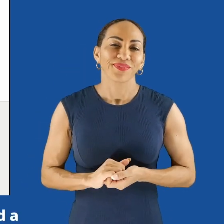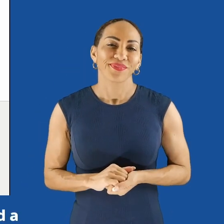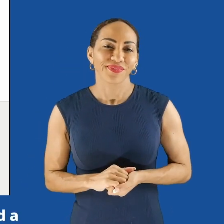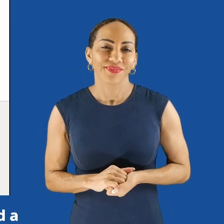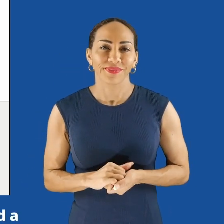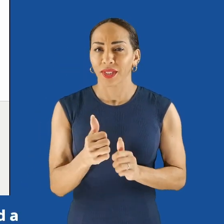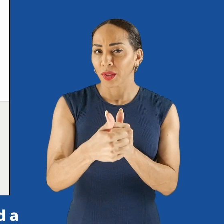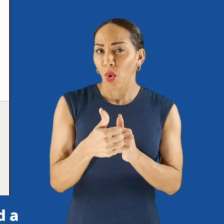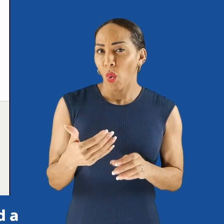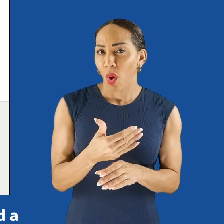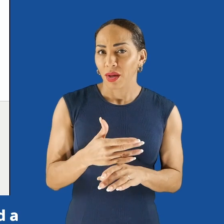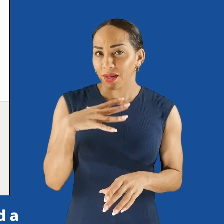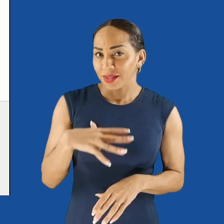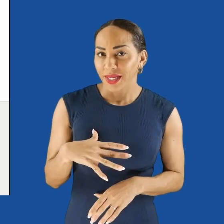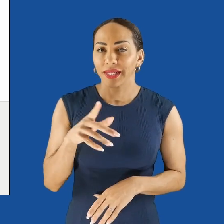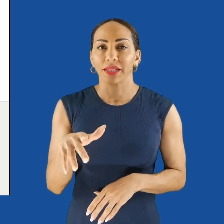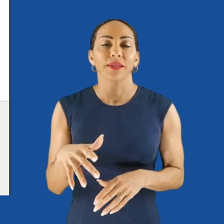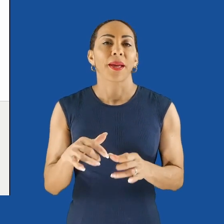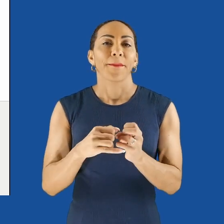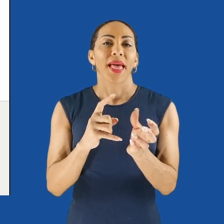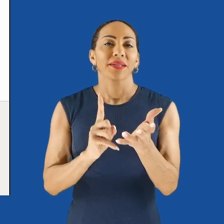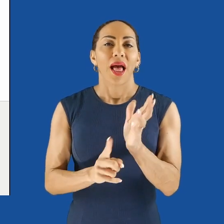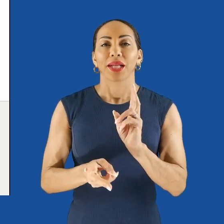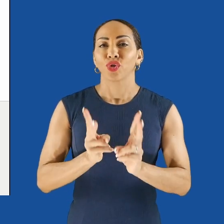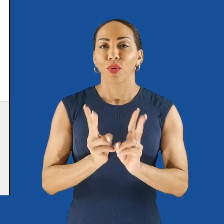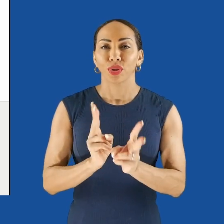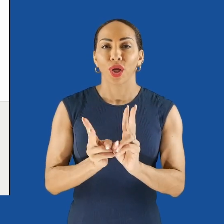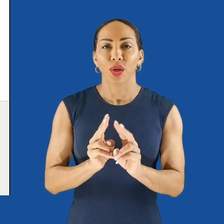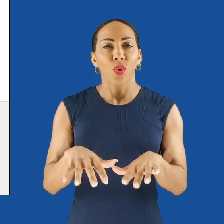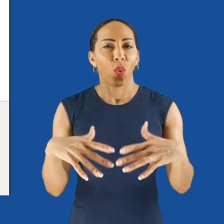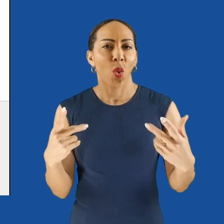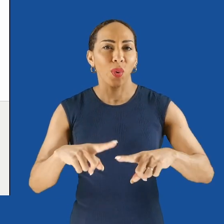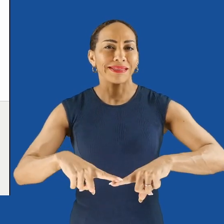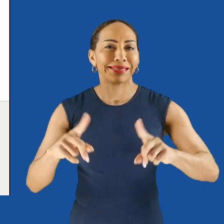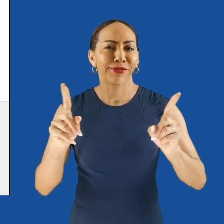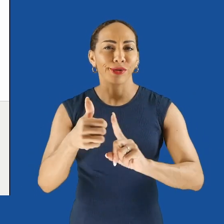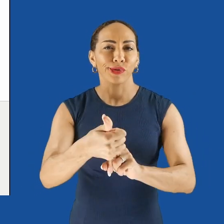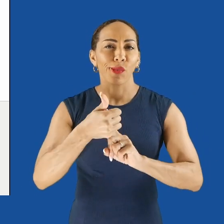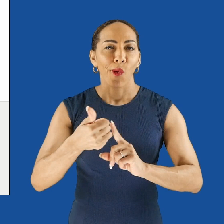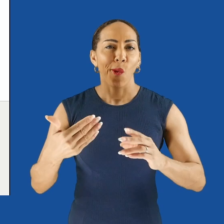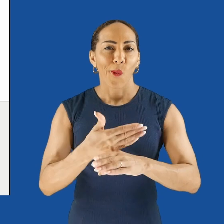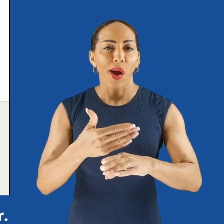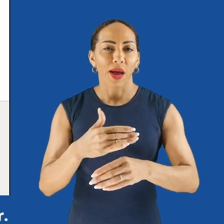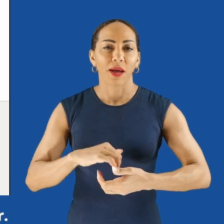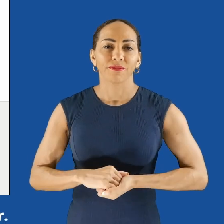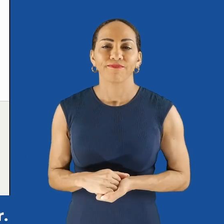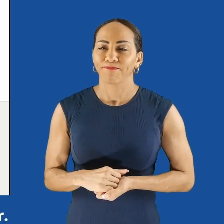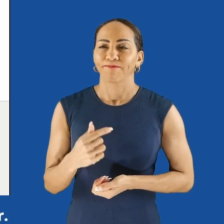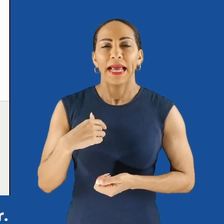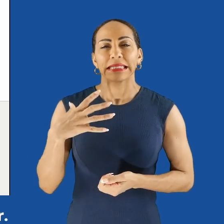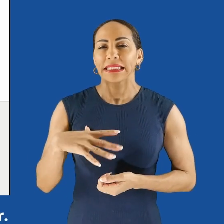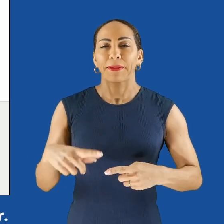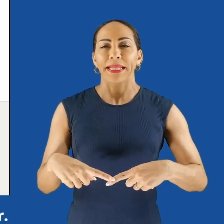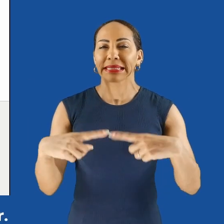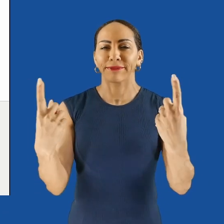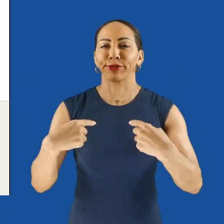Which type of support worker do you need? A British Sign Language BSL interpreter or a different type of support worker? I need a different